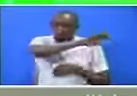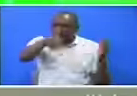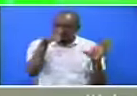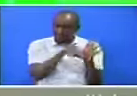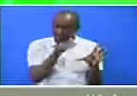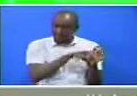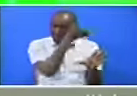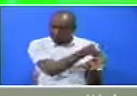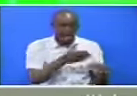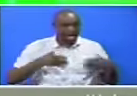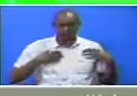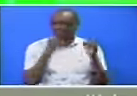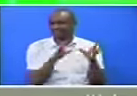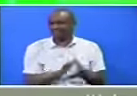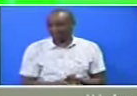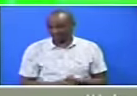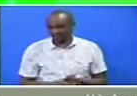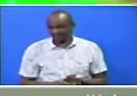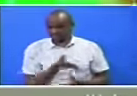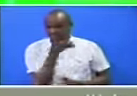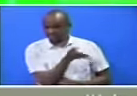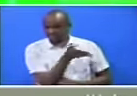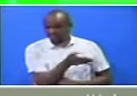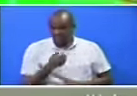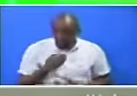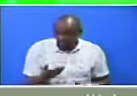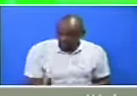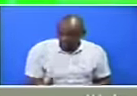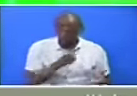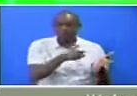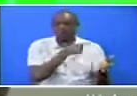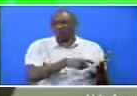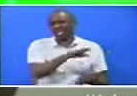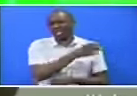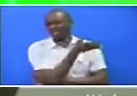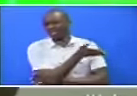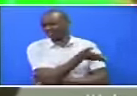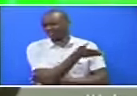of this party were happy, because some felt that we were in the wrong place.